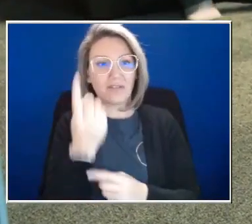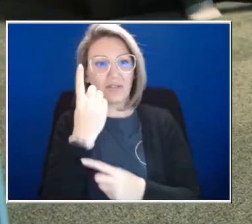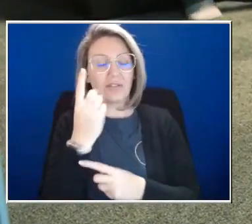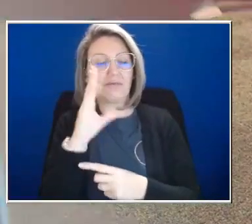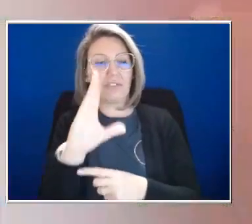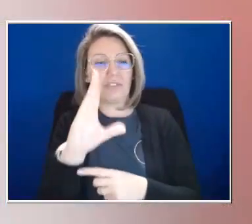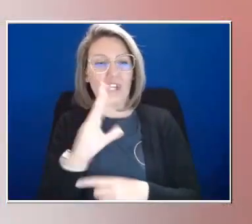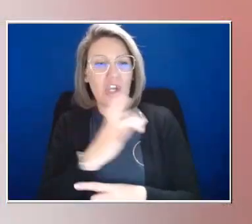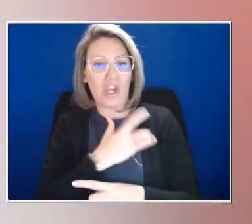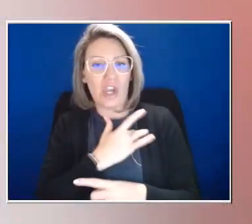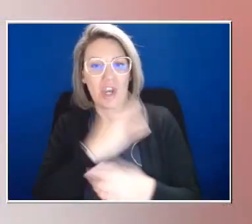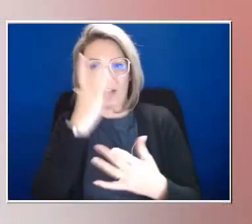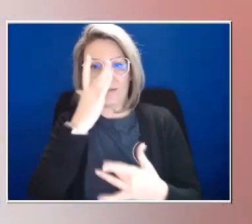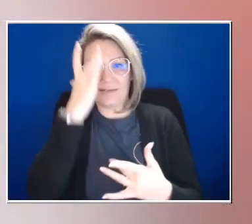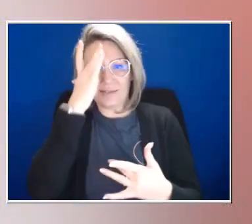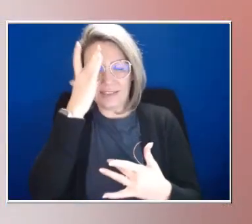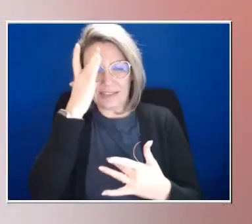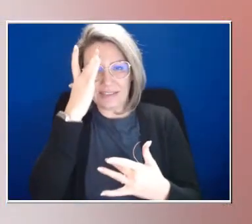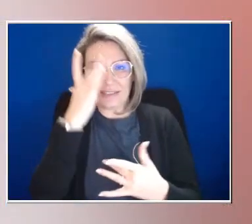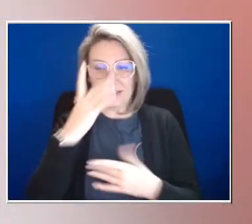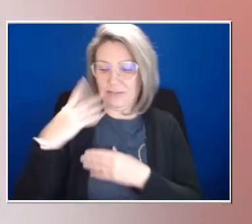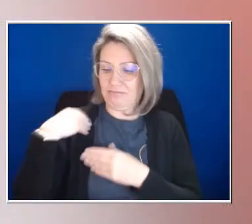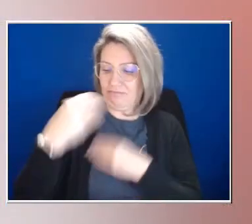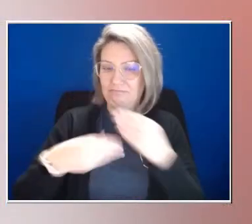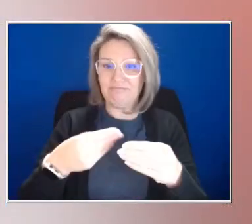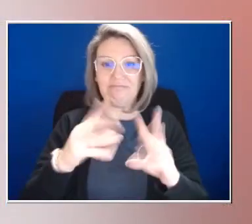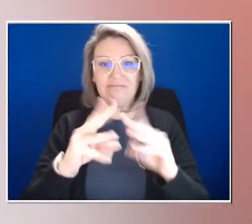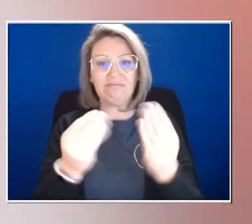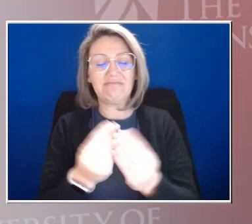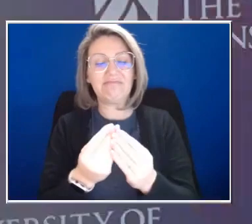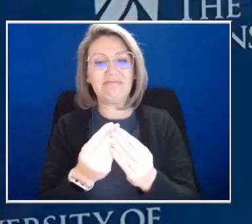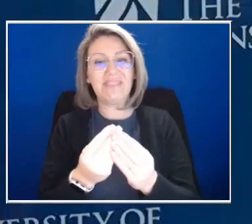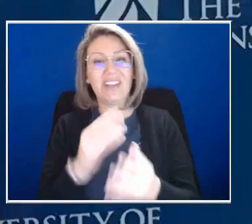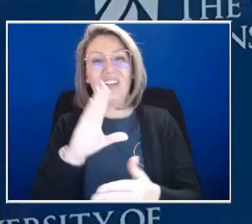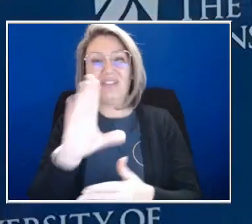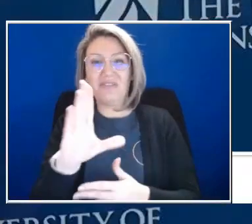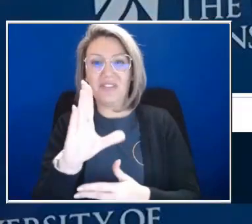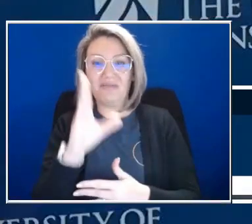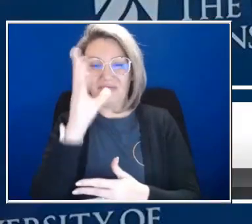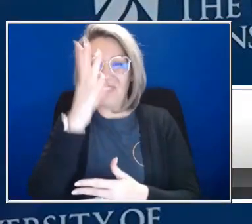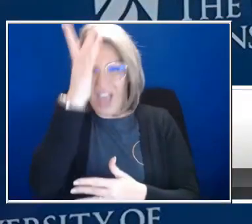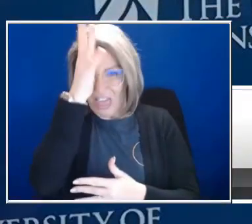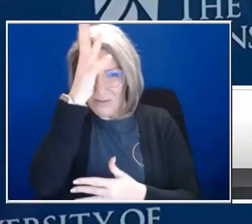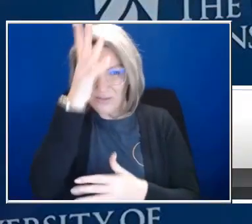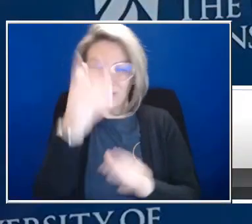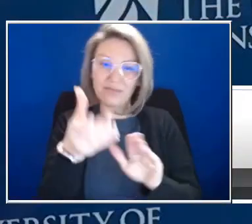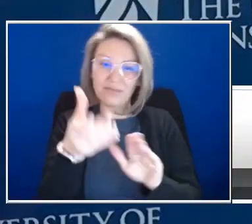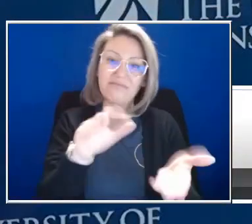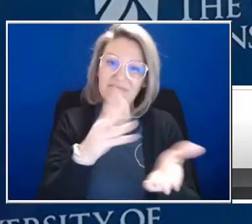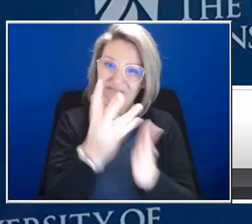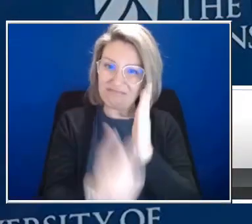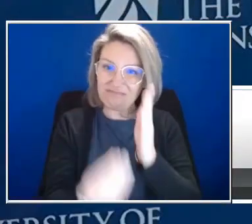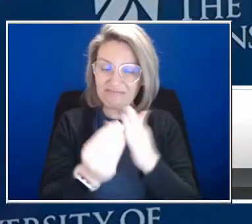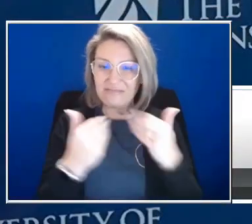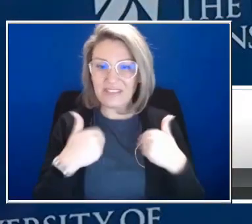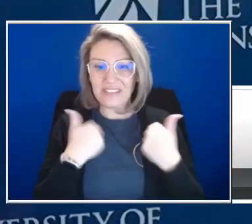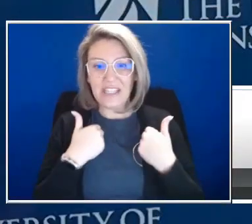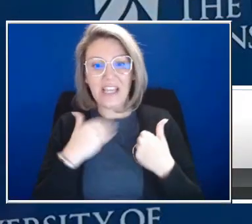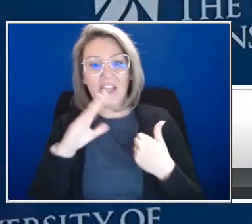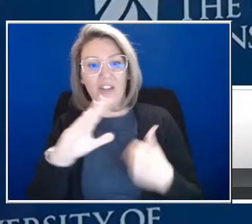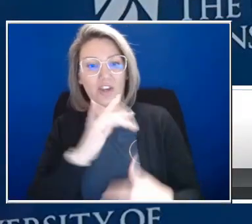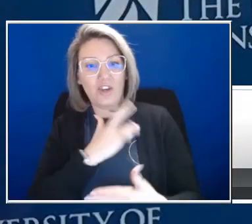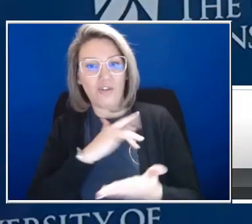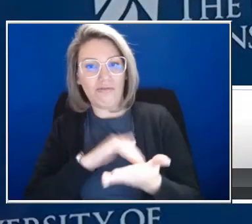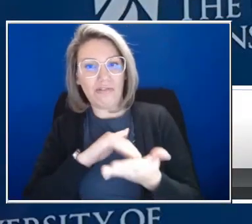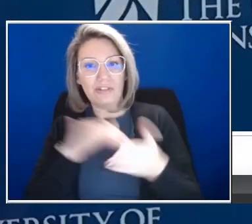runs in their family. It claimed the life of their father at a young age. Their cardiologist, Dr. Hirik Shah, explains. For heart